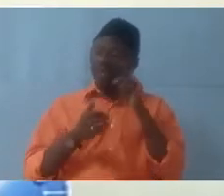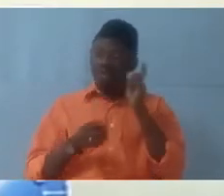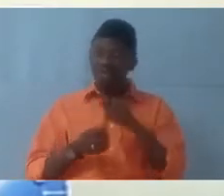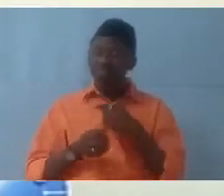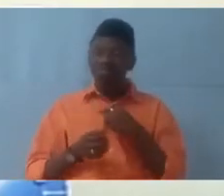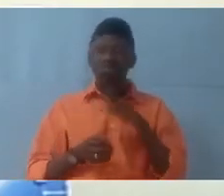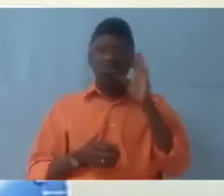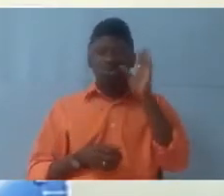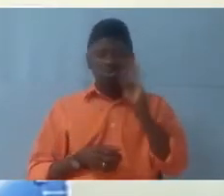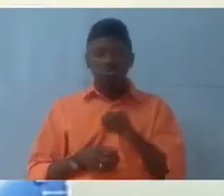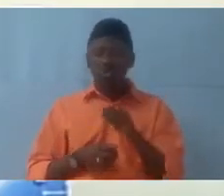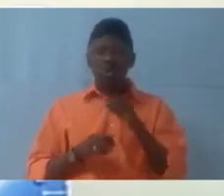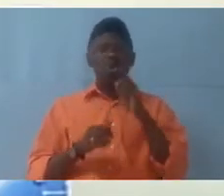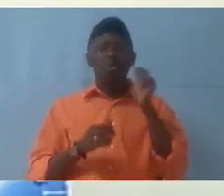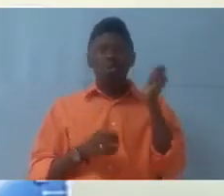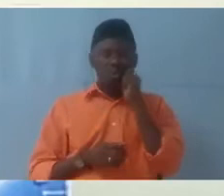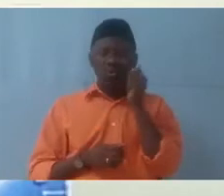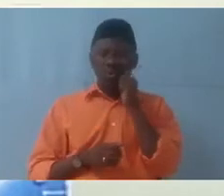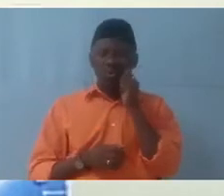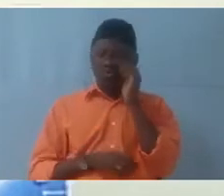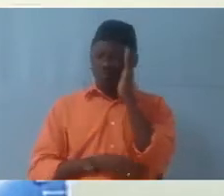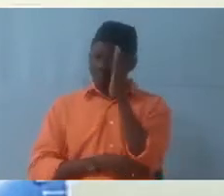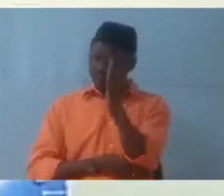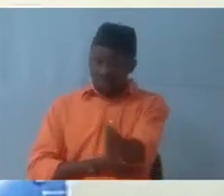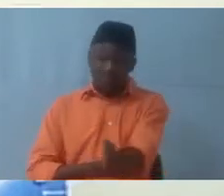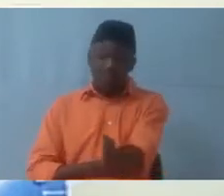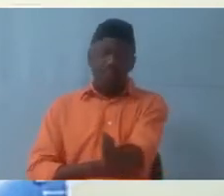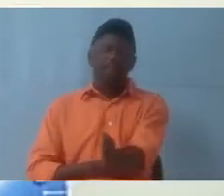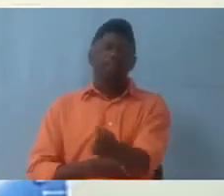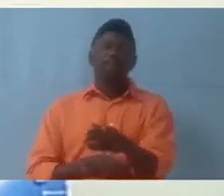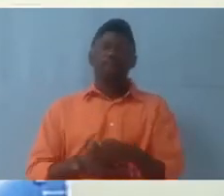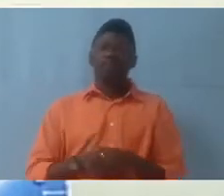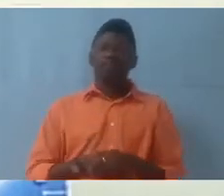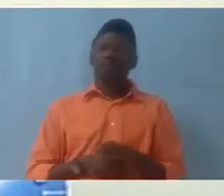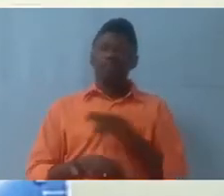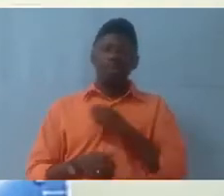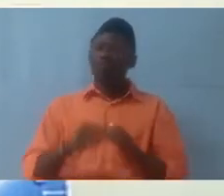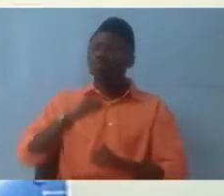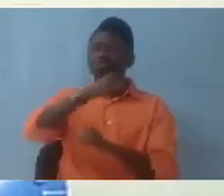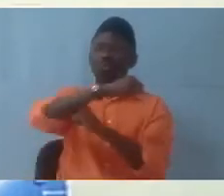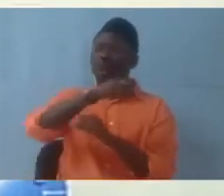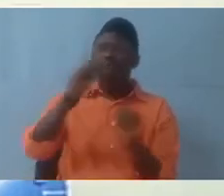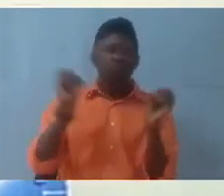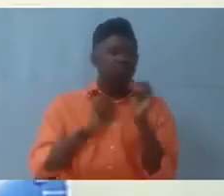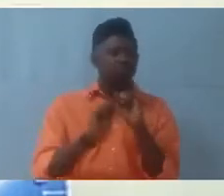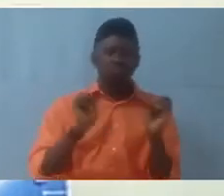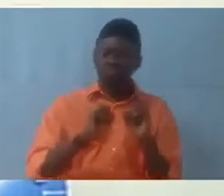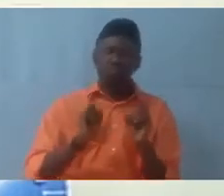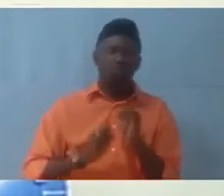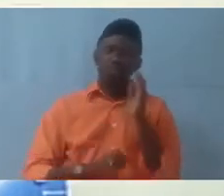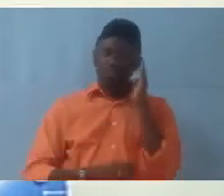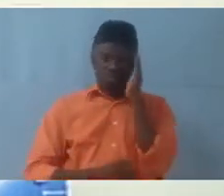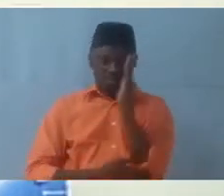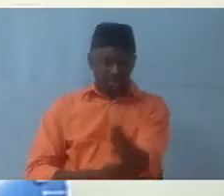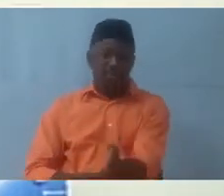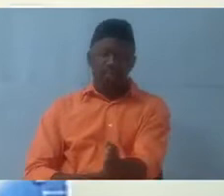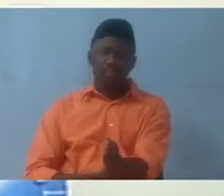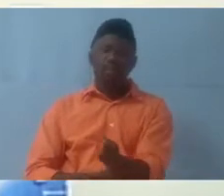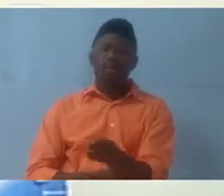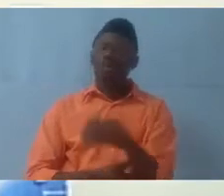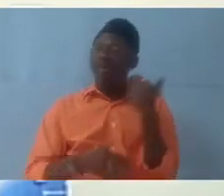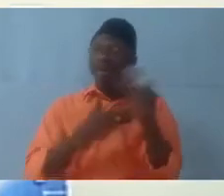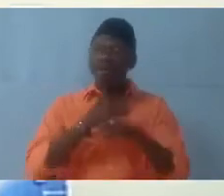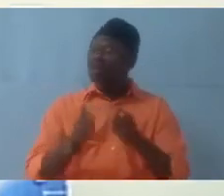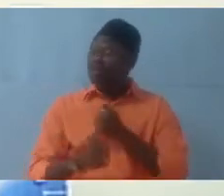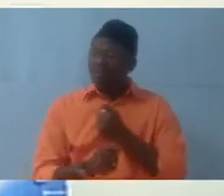nga fi buntu bo xamne ni dafa wara atté ci djub without partiality. Té duñ ci am ben par parlo and without fear or